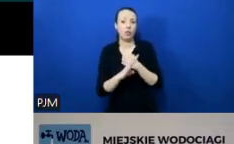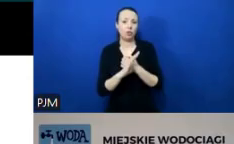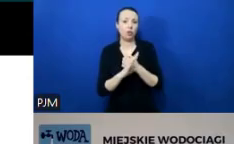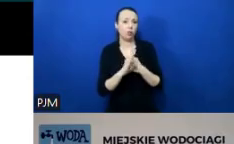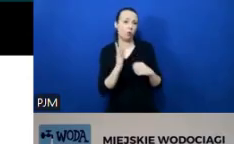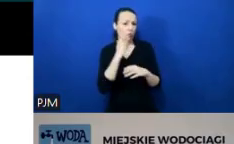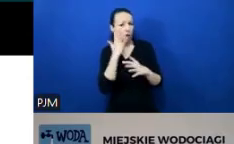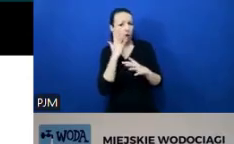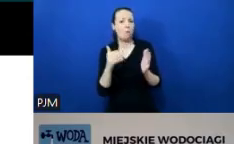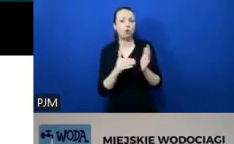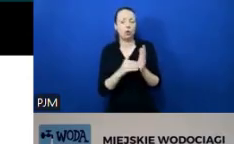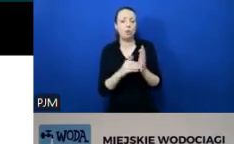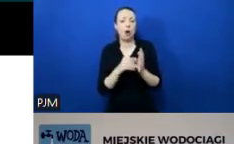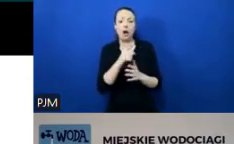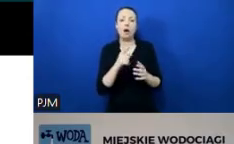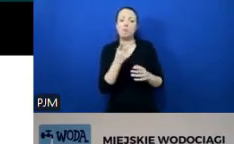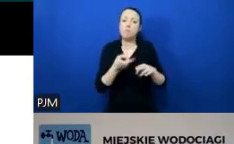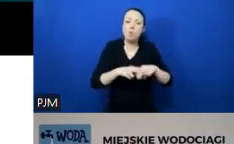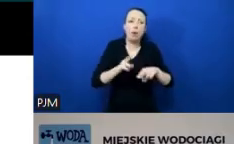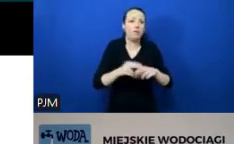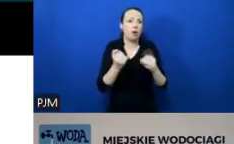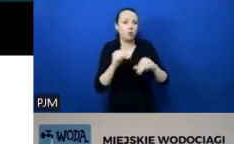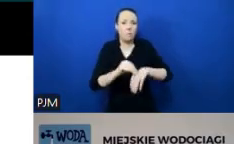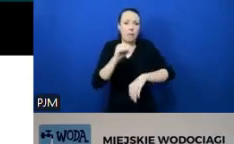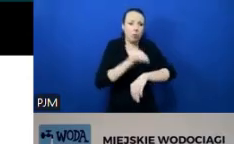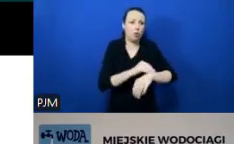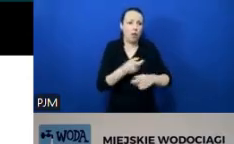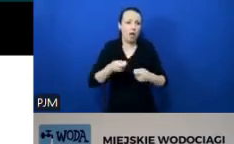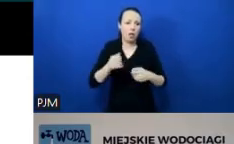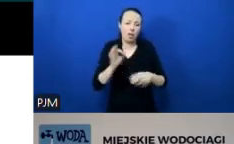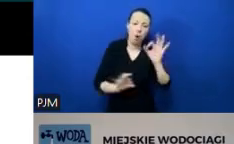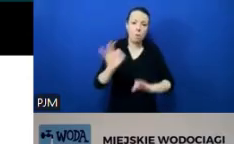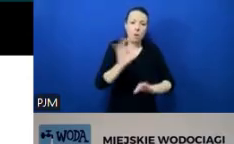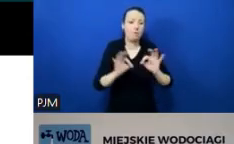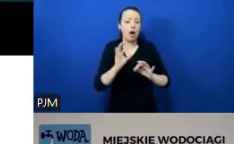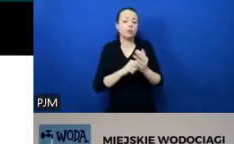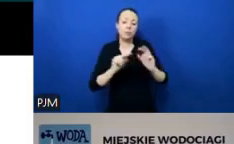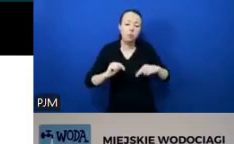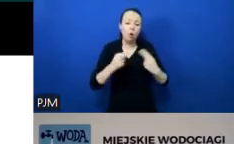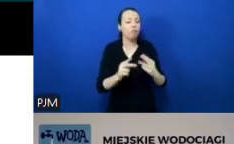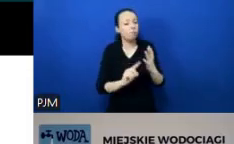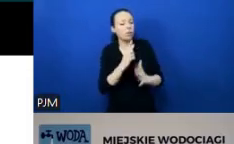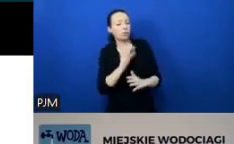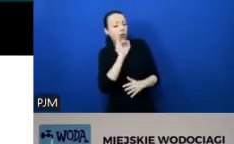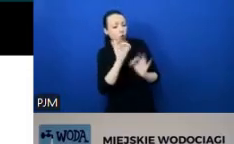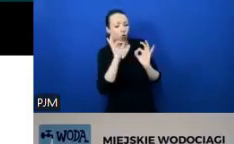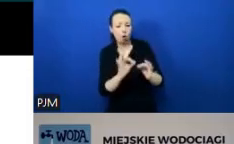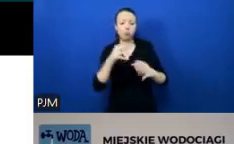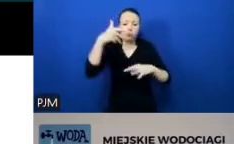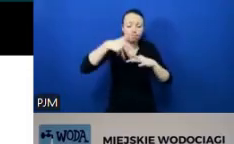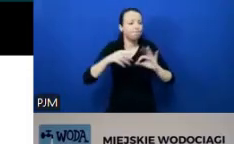From the network we acquired from the road management company, 90 kilometers needed to be